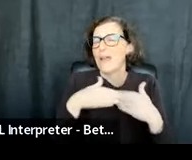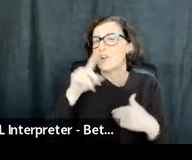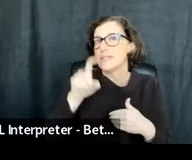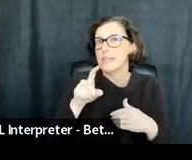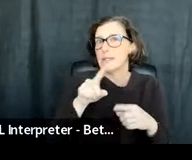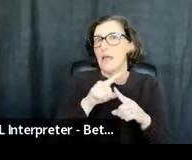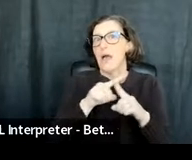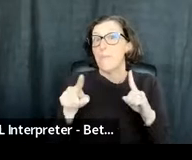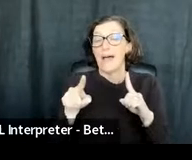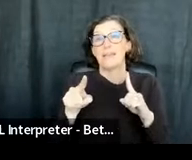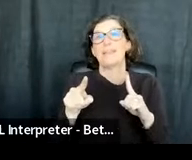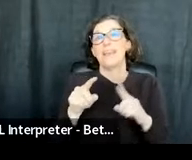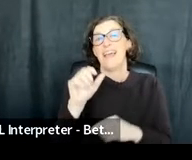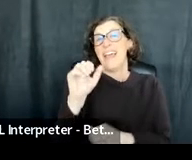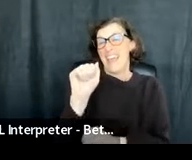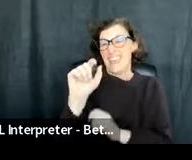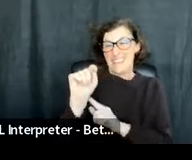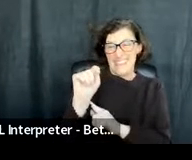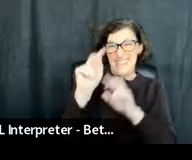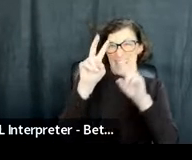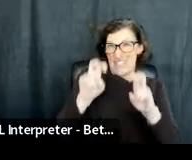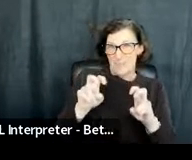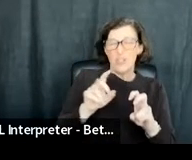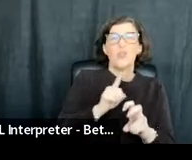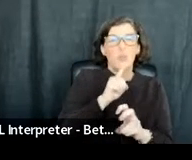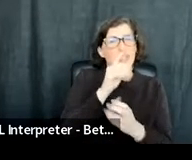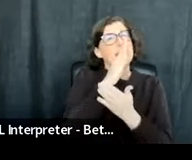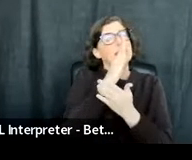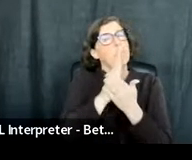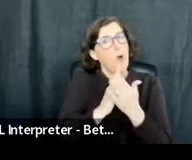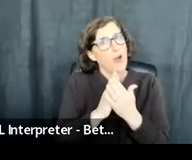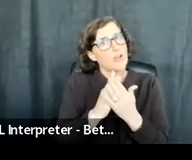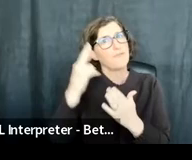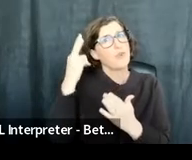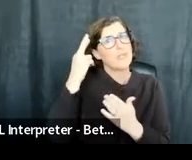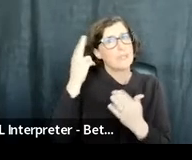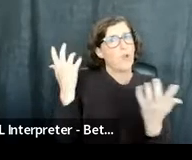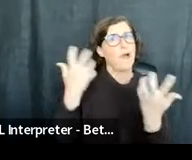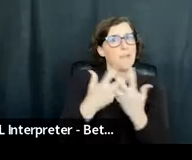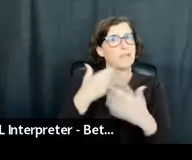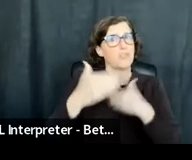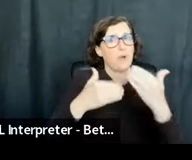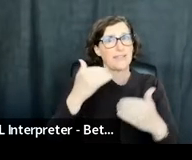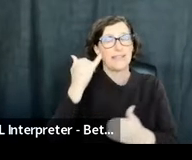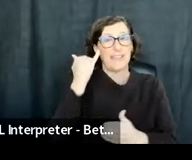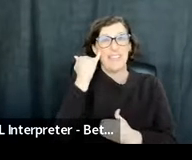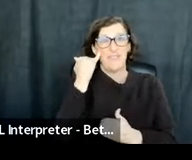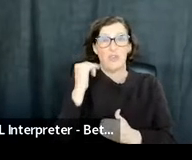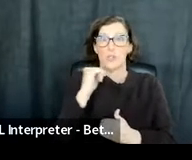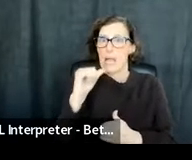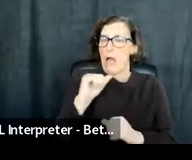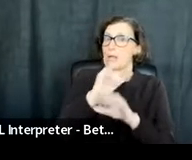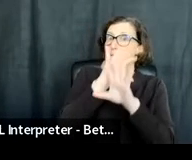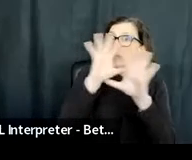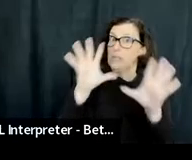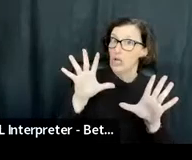overlooked is that AT assessment is really part of the reasonable accommodations process. And if there's uncertainty there, it's really best practice